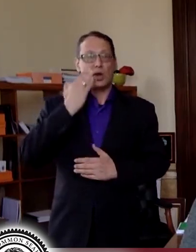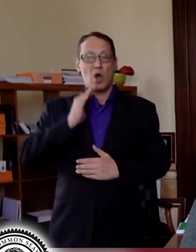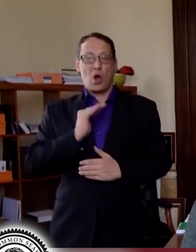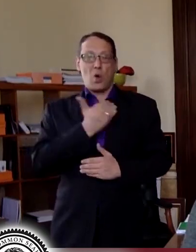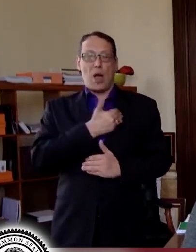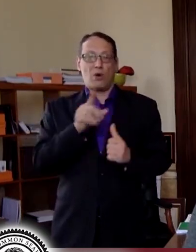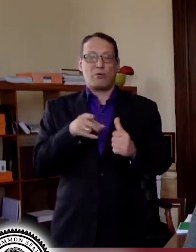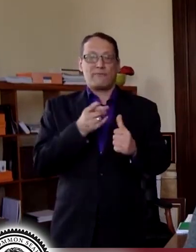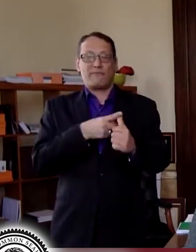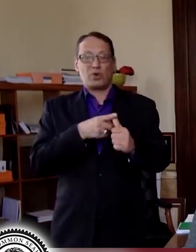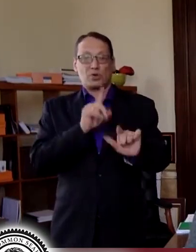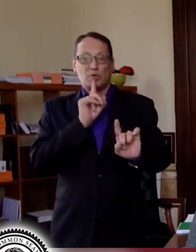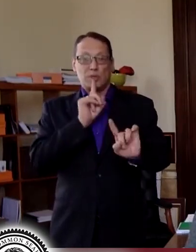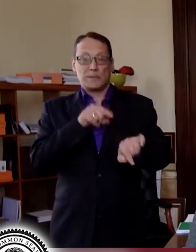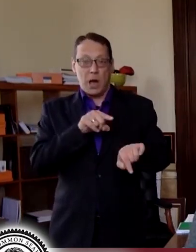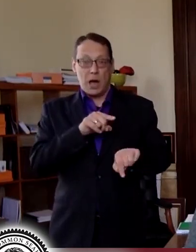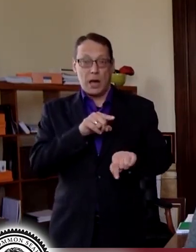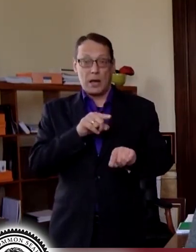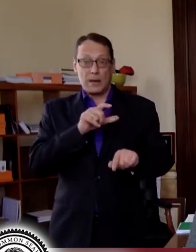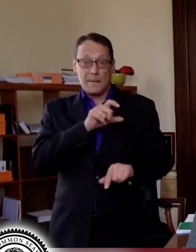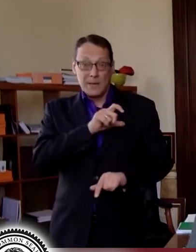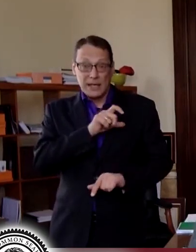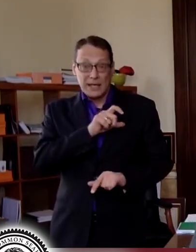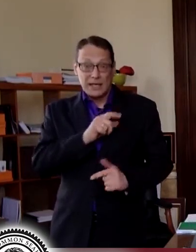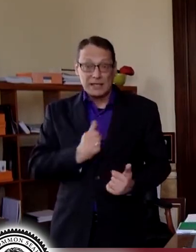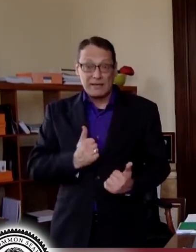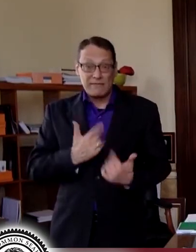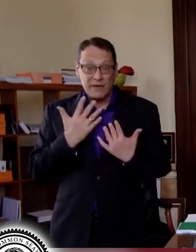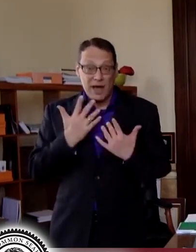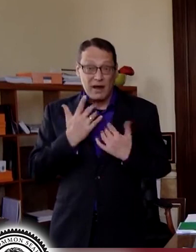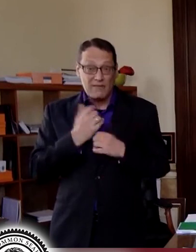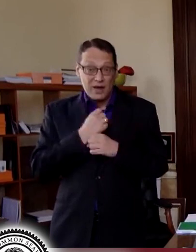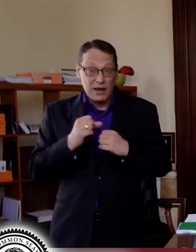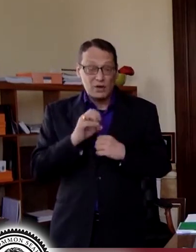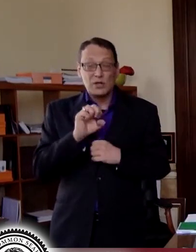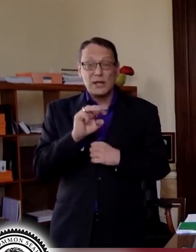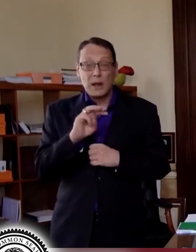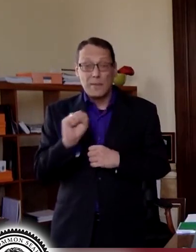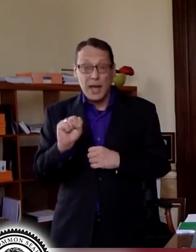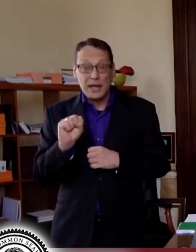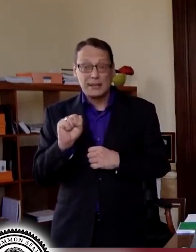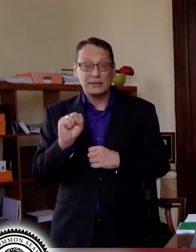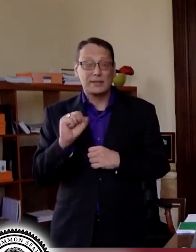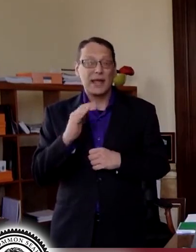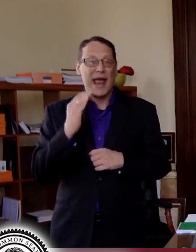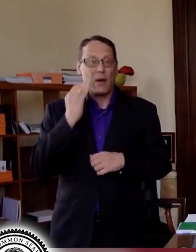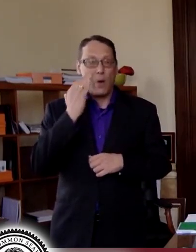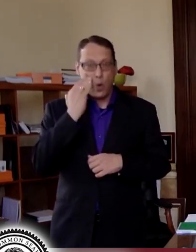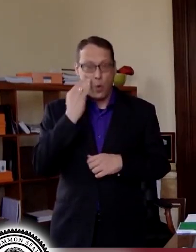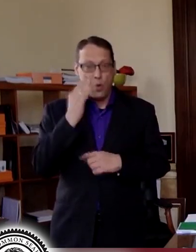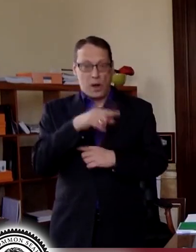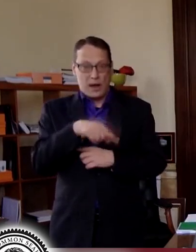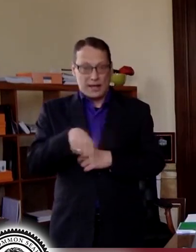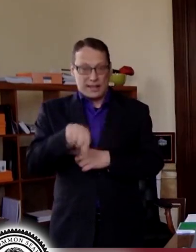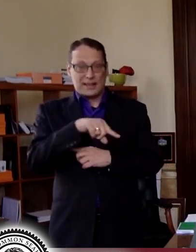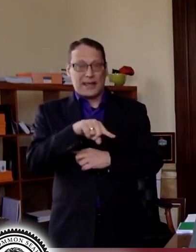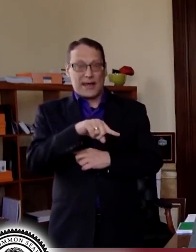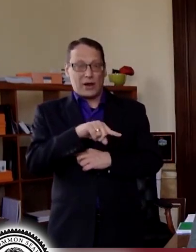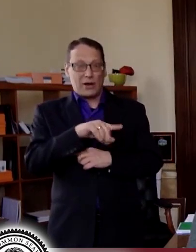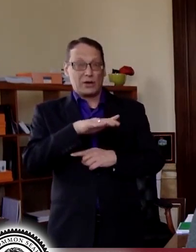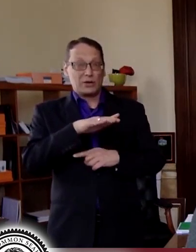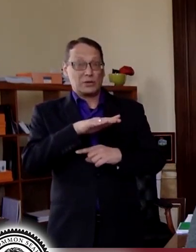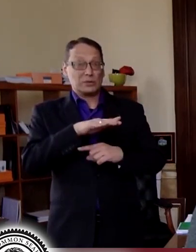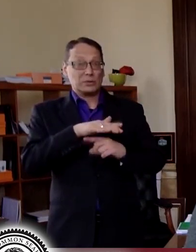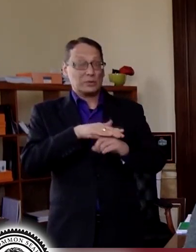responders, our police officers, firefighters, EMS workers, paramedics, we know that they are on the front